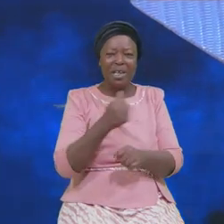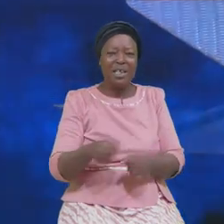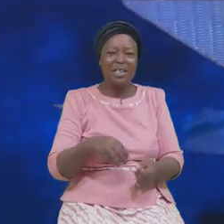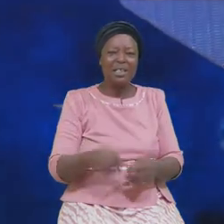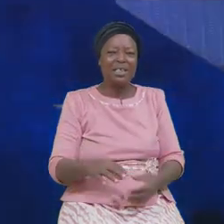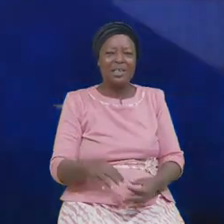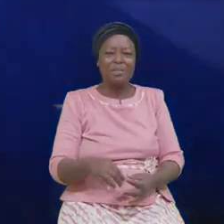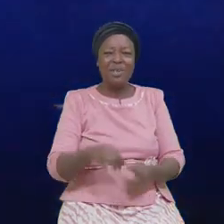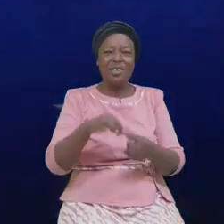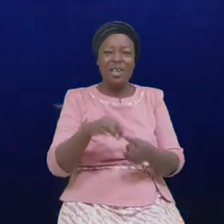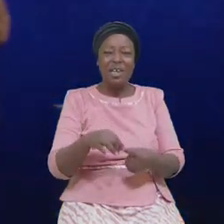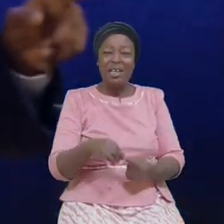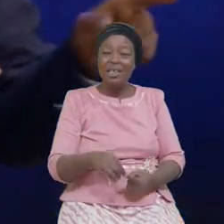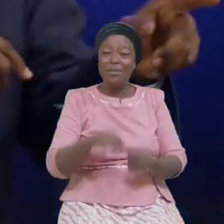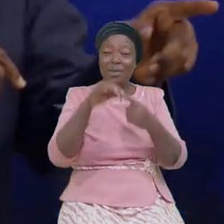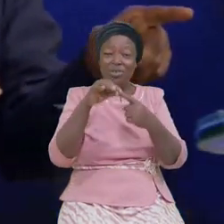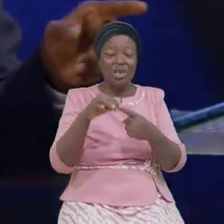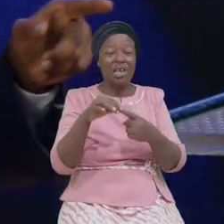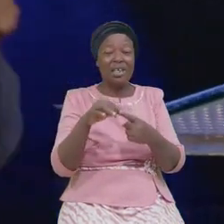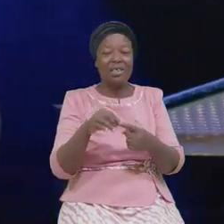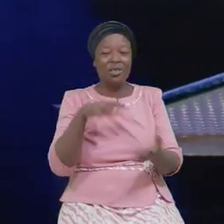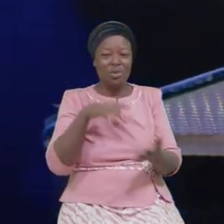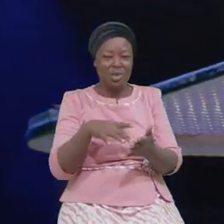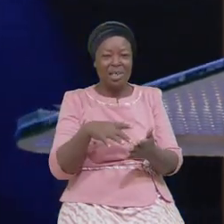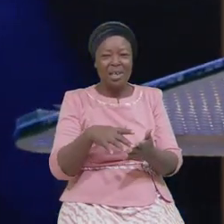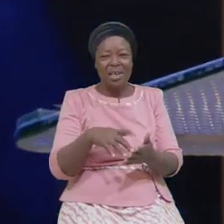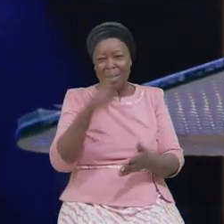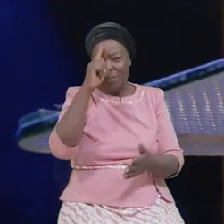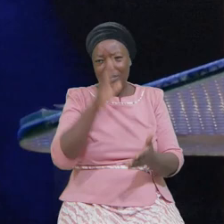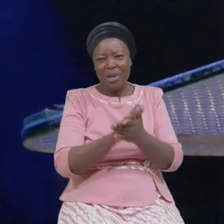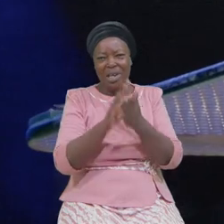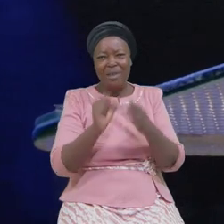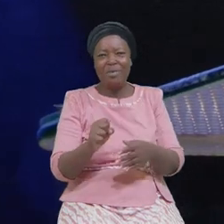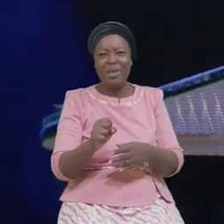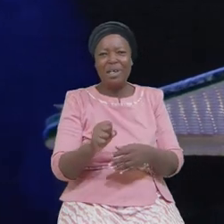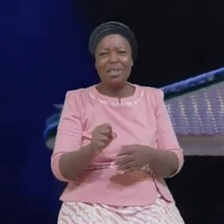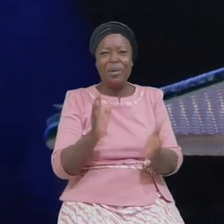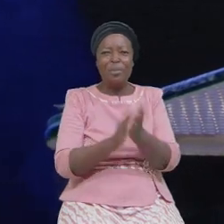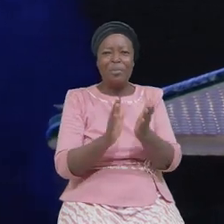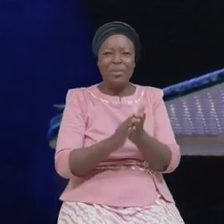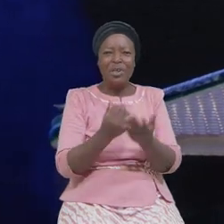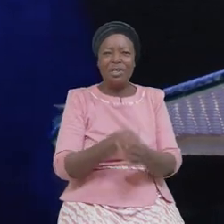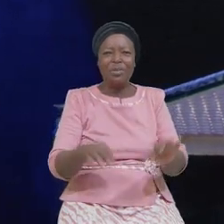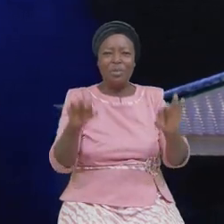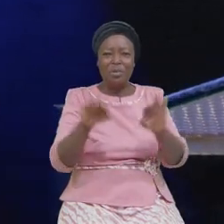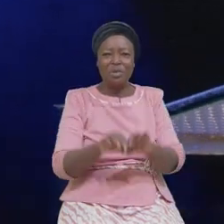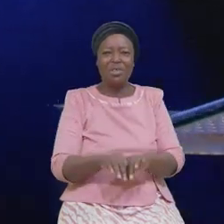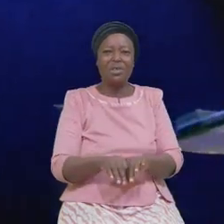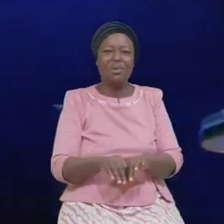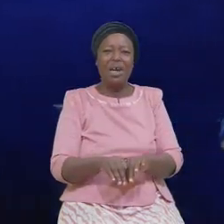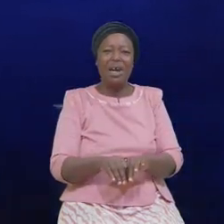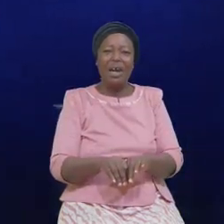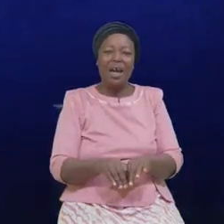believers, praiseworthy pursuit after God's glorious visitation. We're